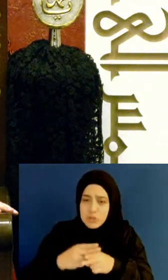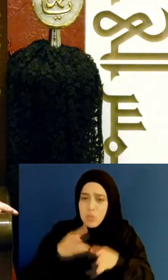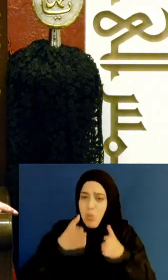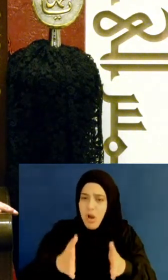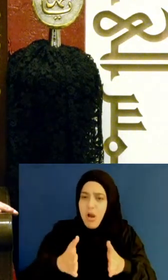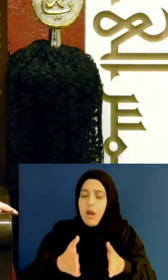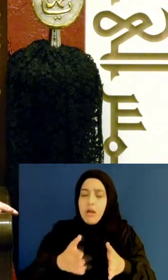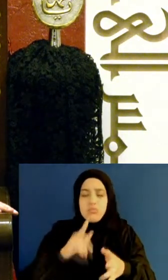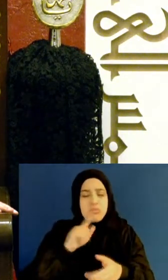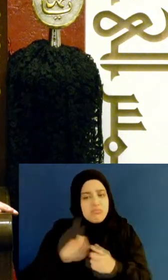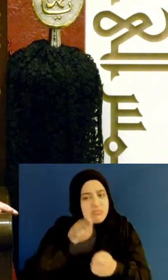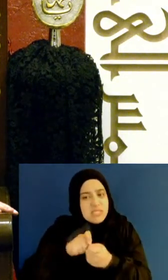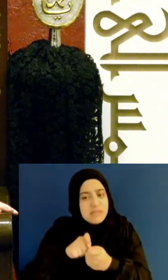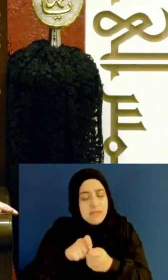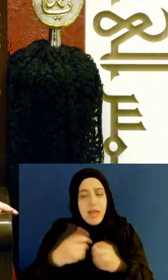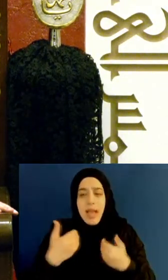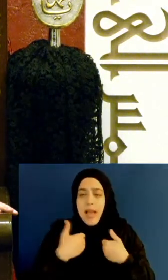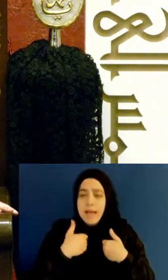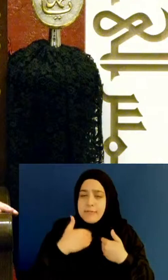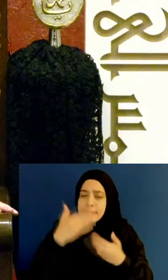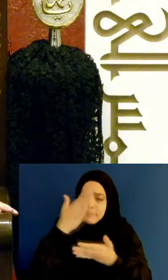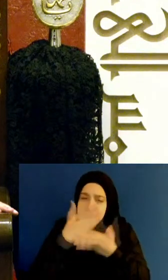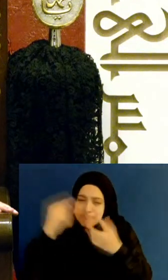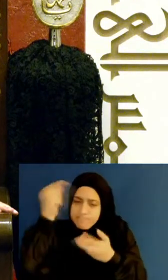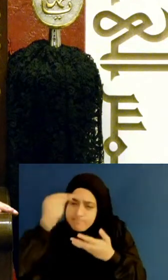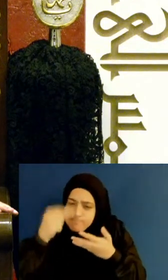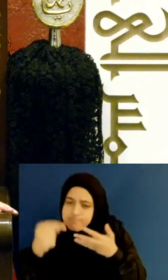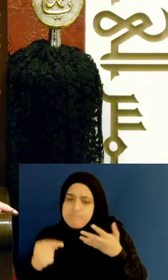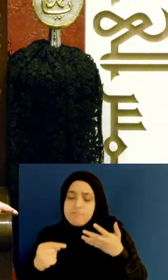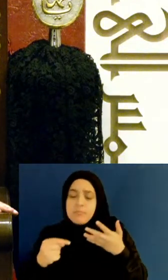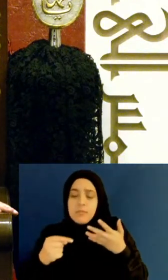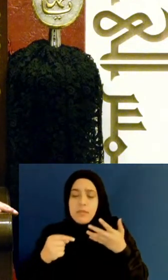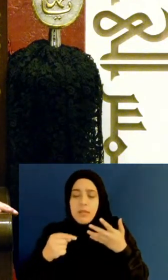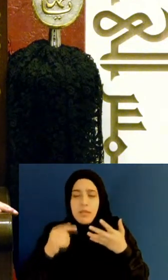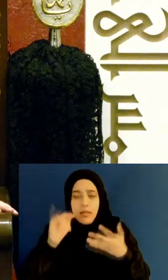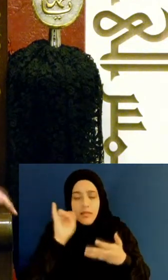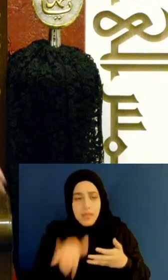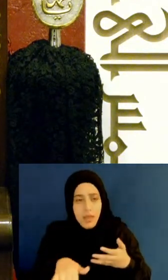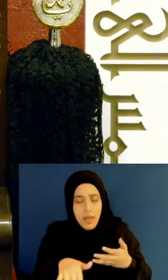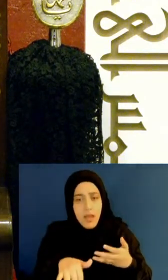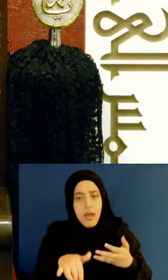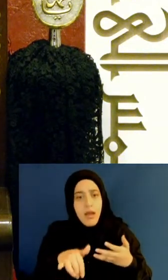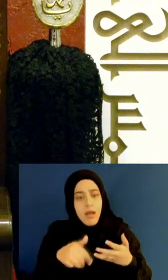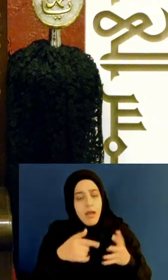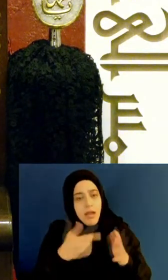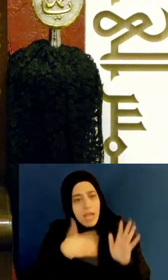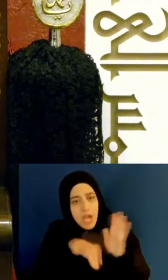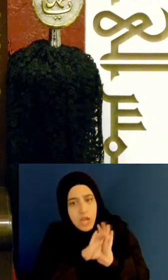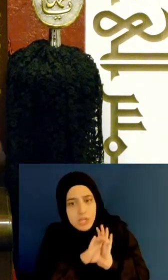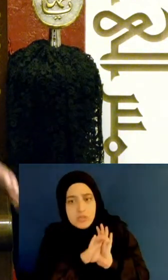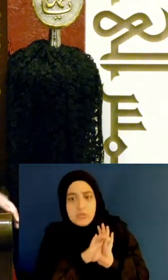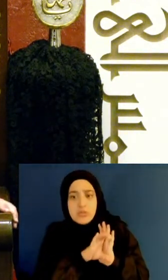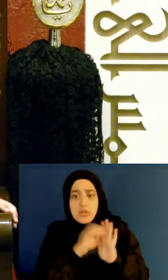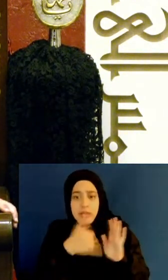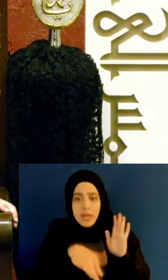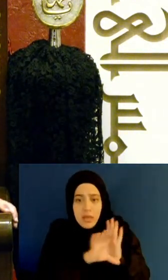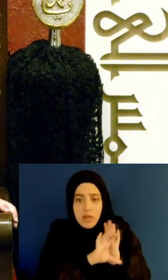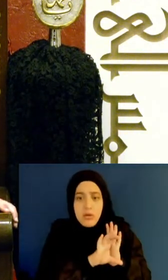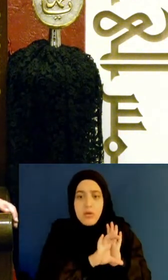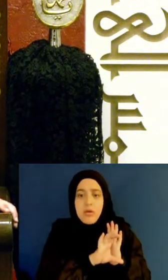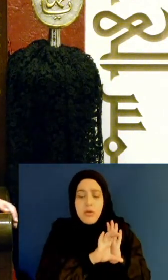khususiyat that are attributed and that are khas, khususiyat that are attached to Nabiullah